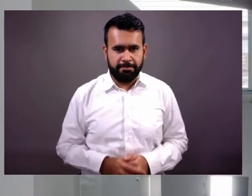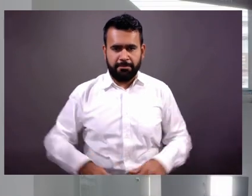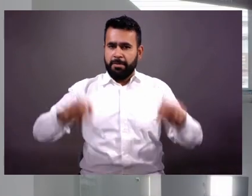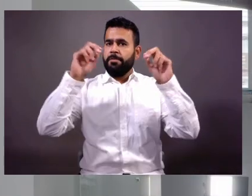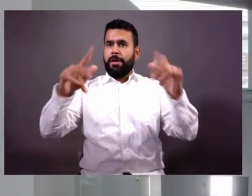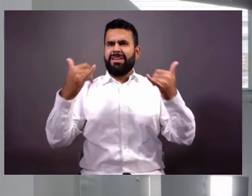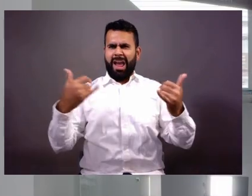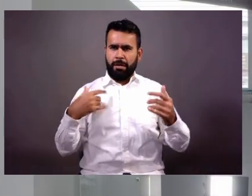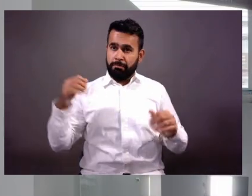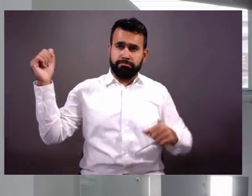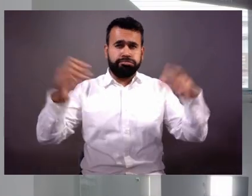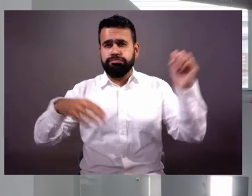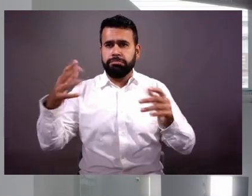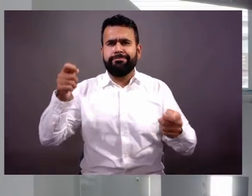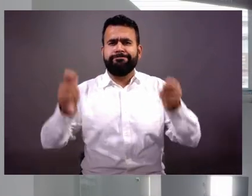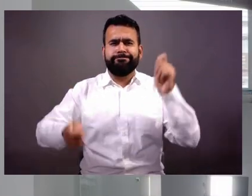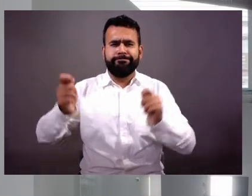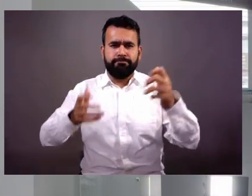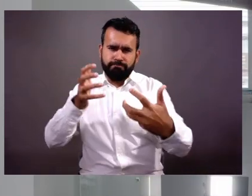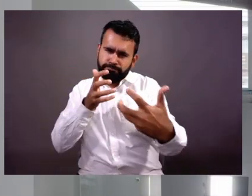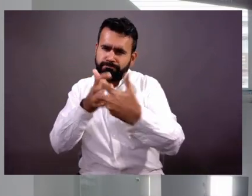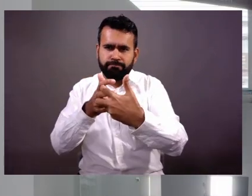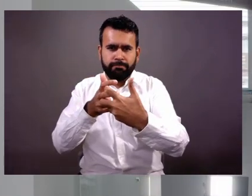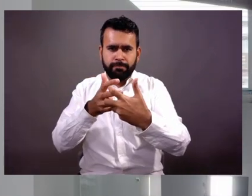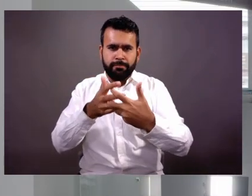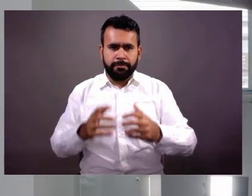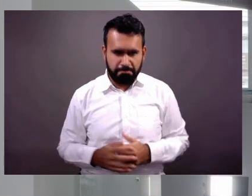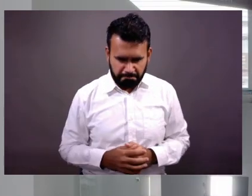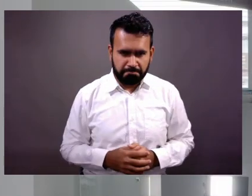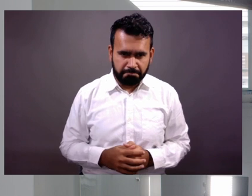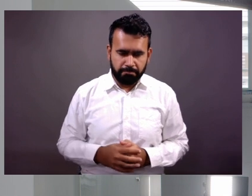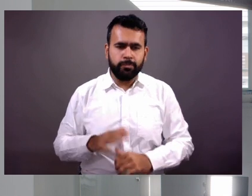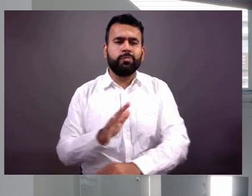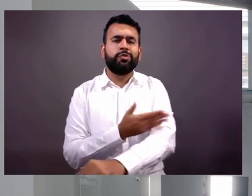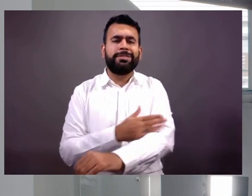Let's try it with music, and then we'll throw some adaptations onto it.